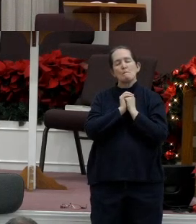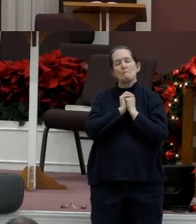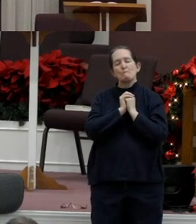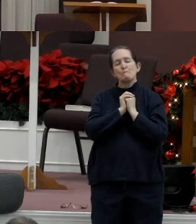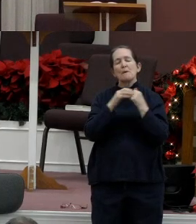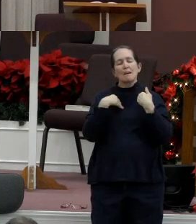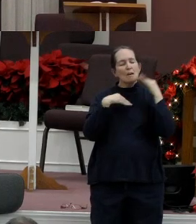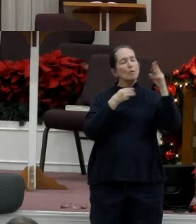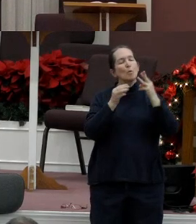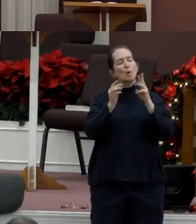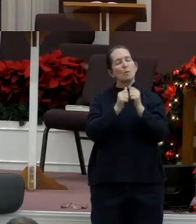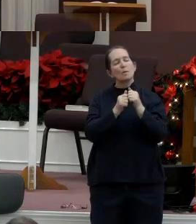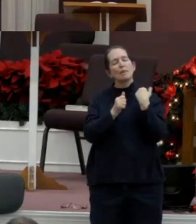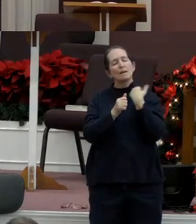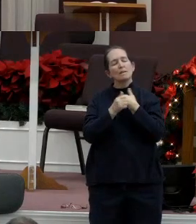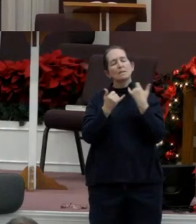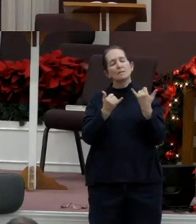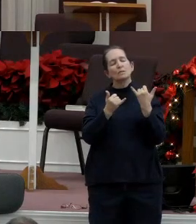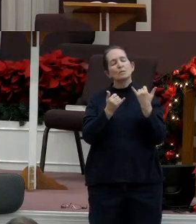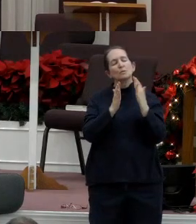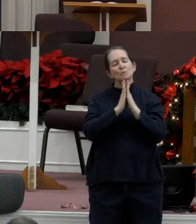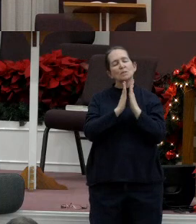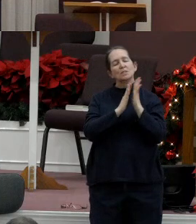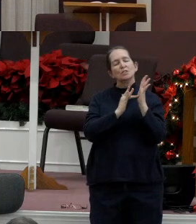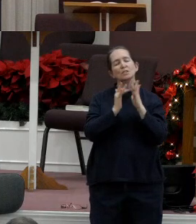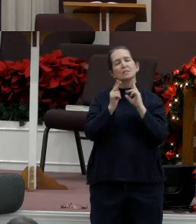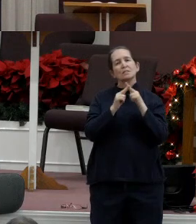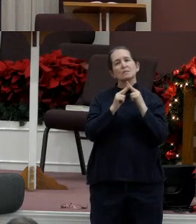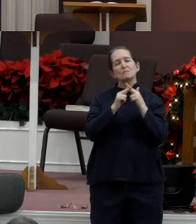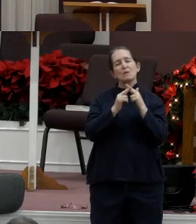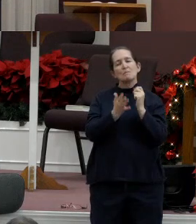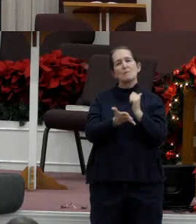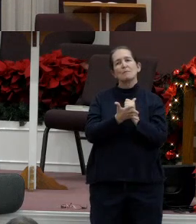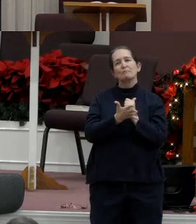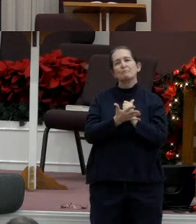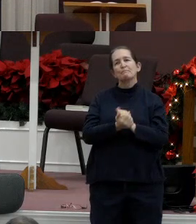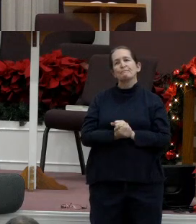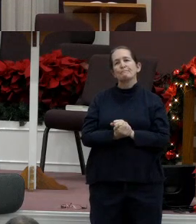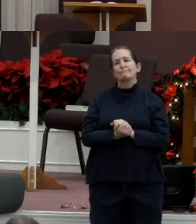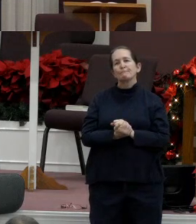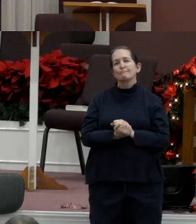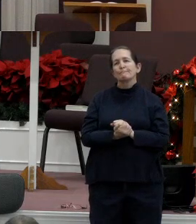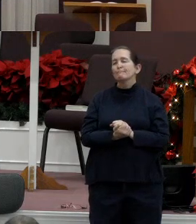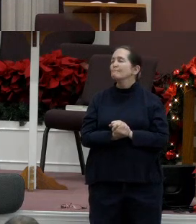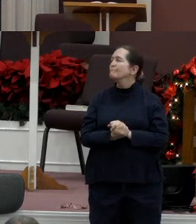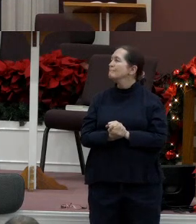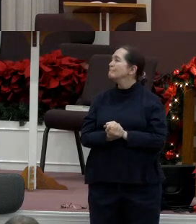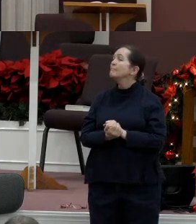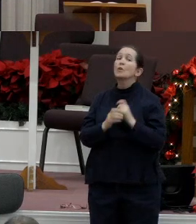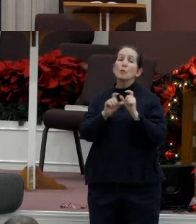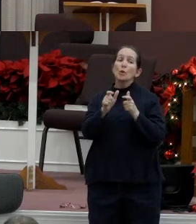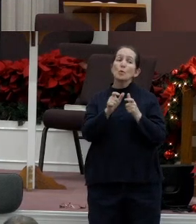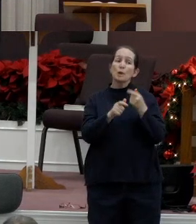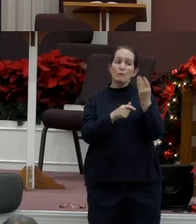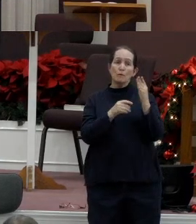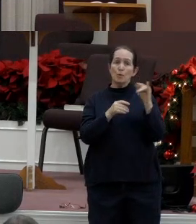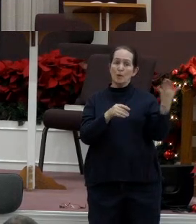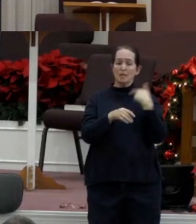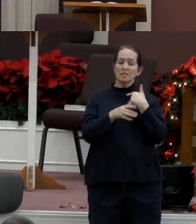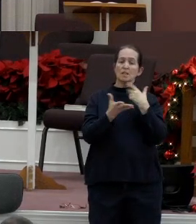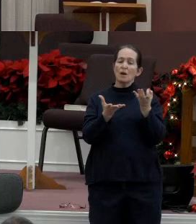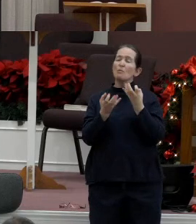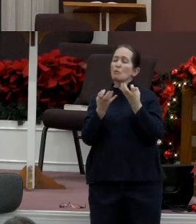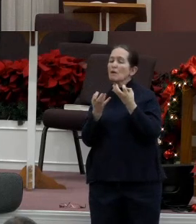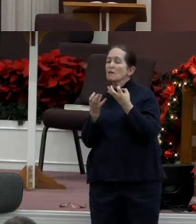Have your way with us now, we pray in Jesus' name. Amen. Very quickly, a couple things I want to draw out of